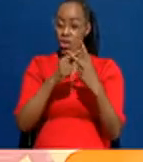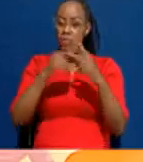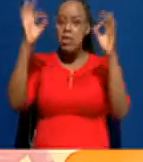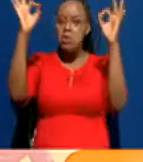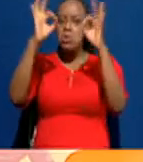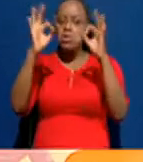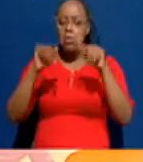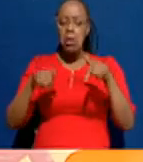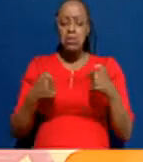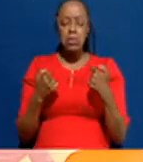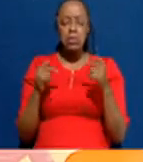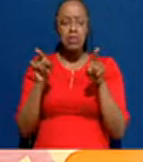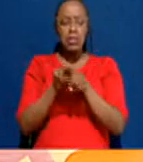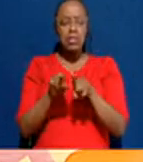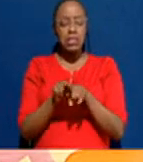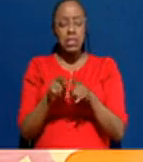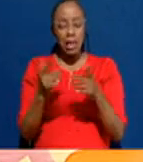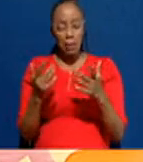surprised.